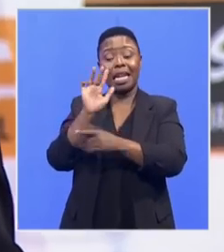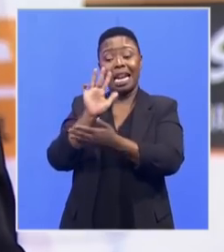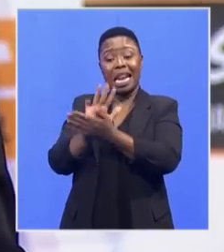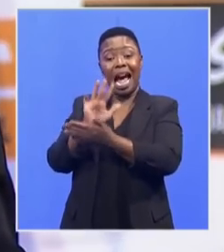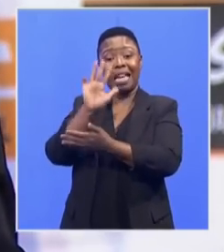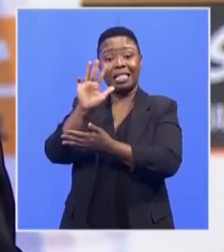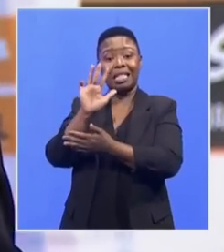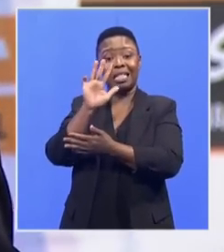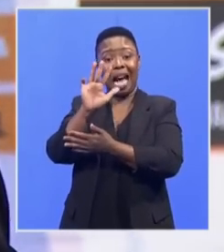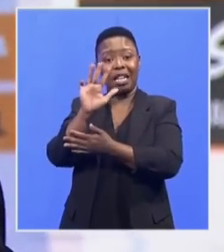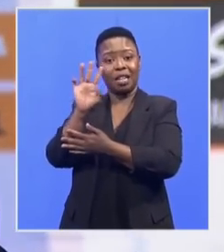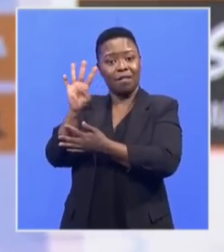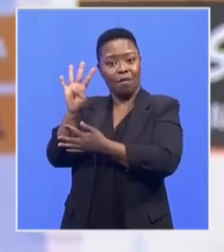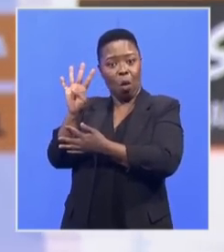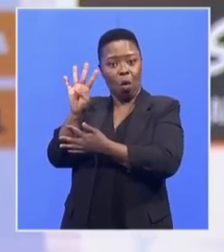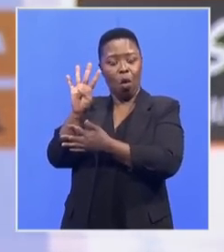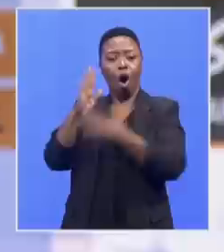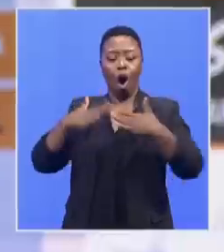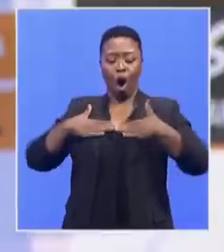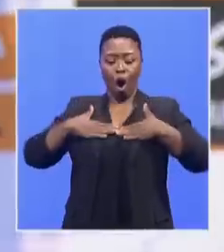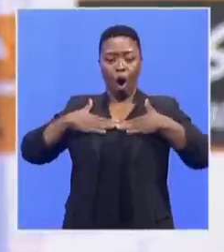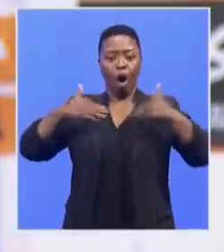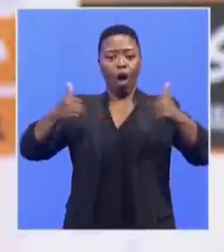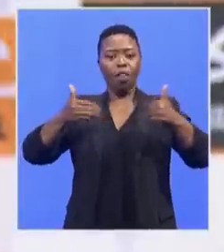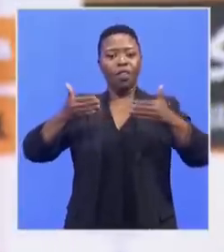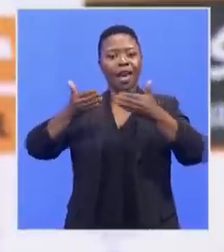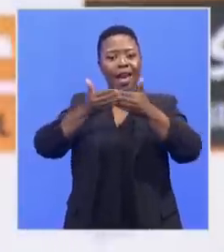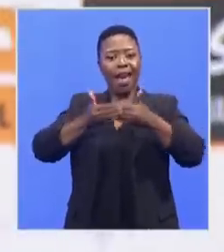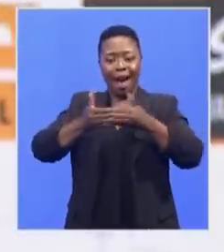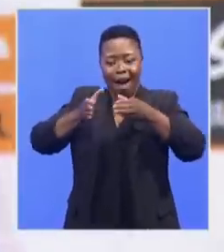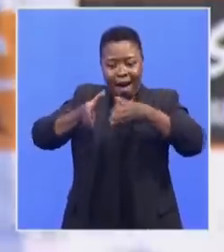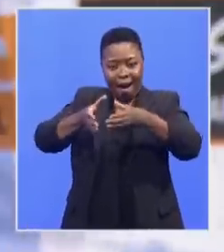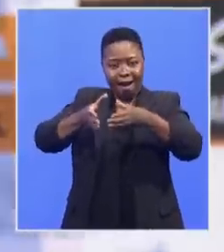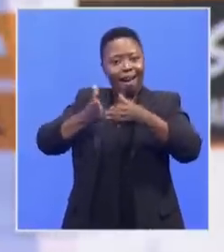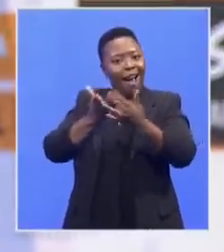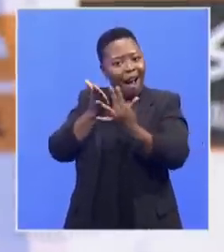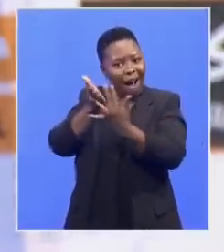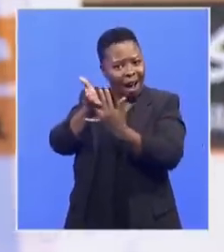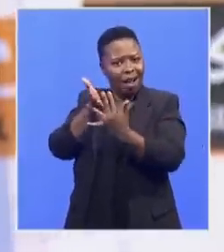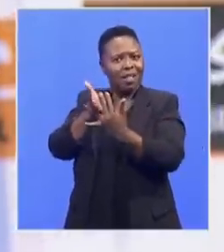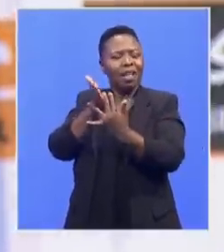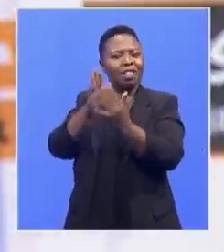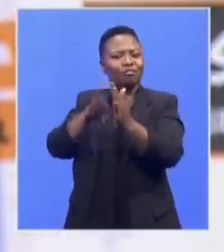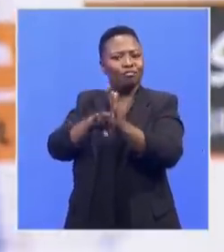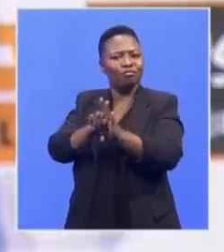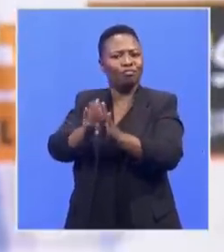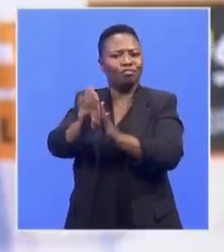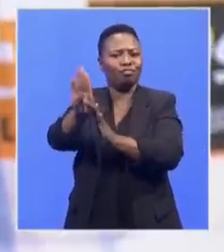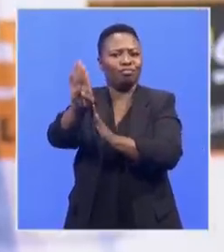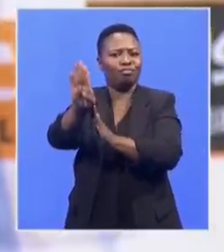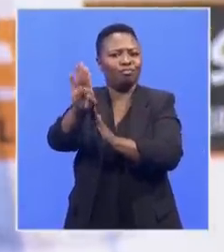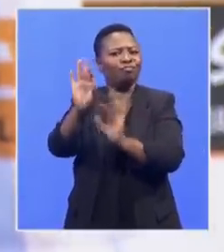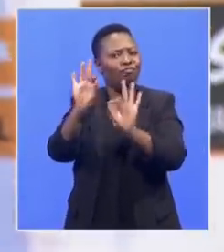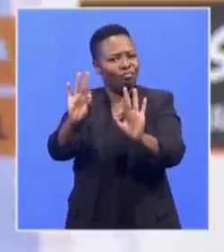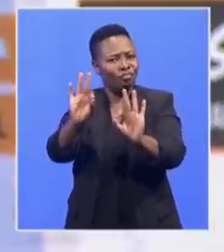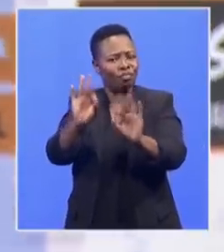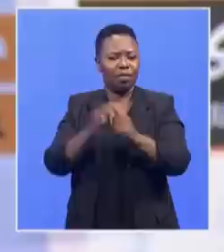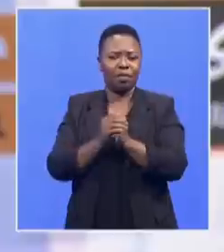1994, access to healthcare has improved. Many more South African